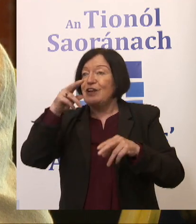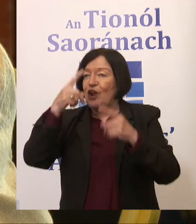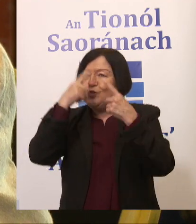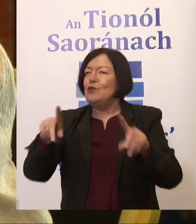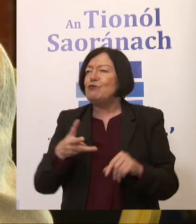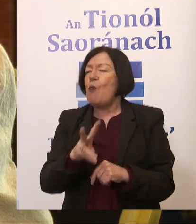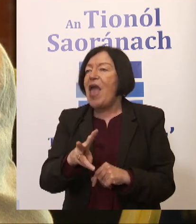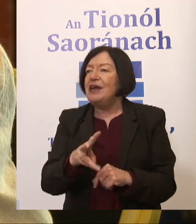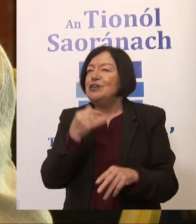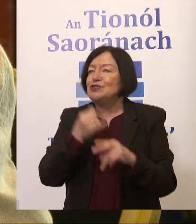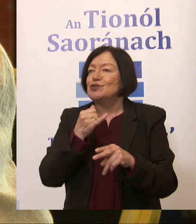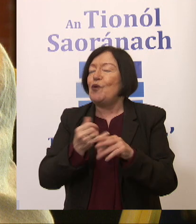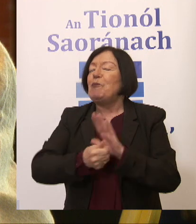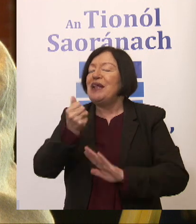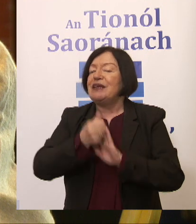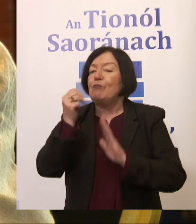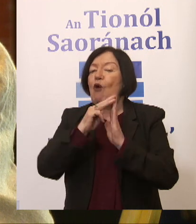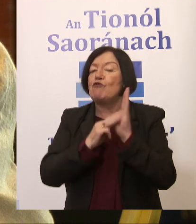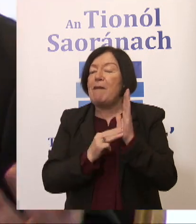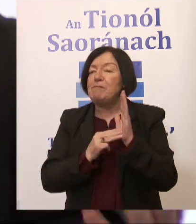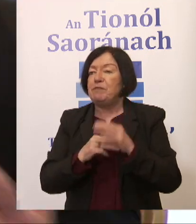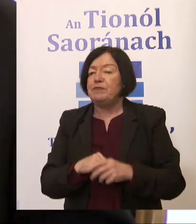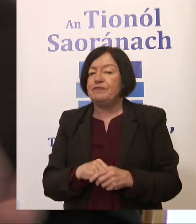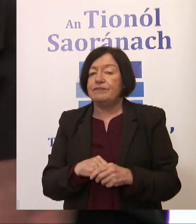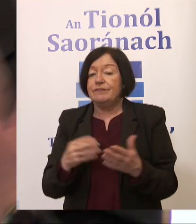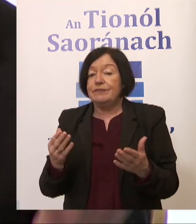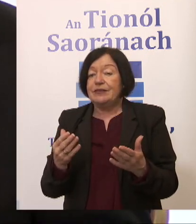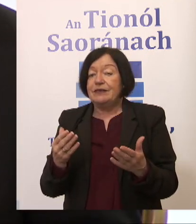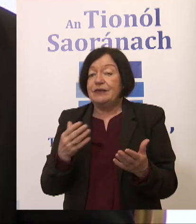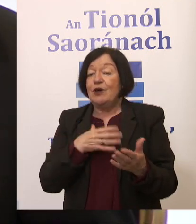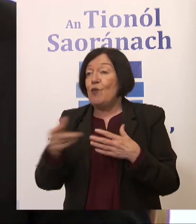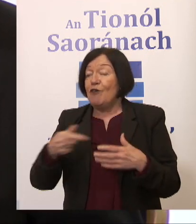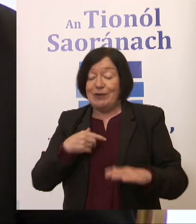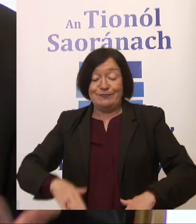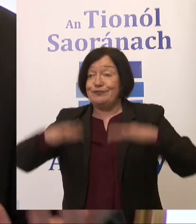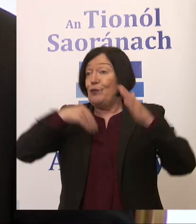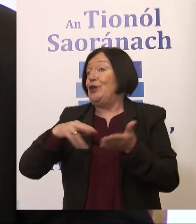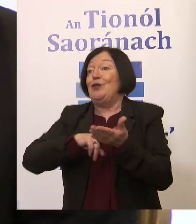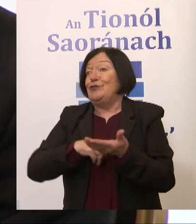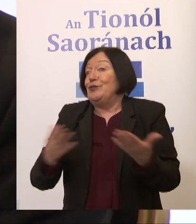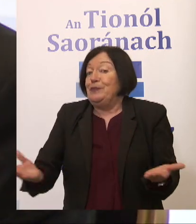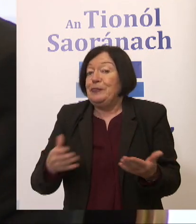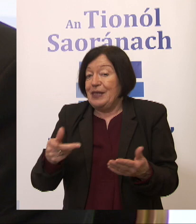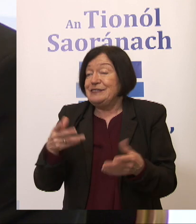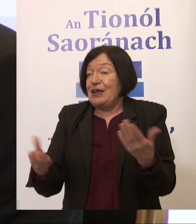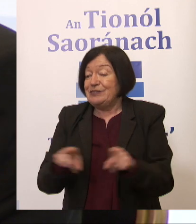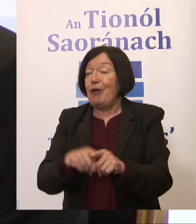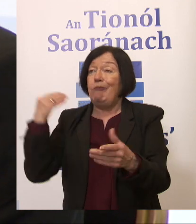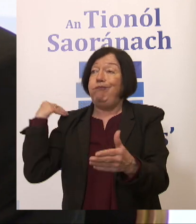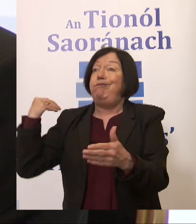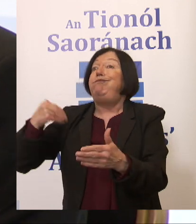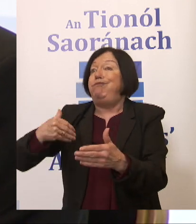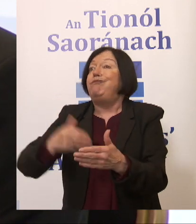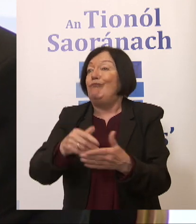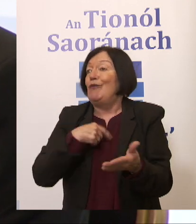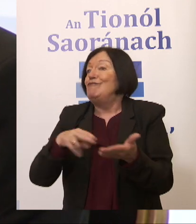run a school building programme. But it's what we've grown up with. We're used to it, right? So that's just the way we've